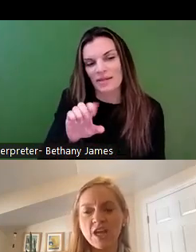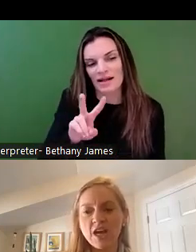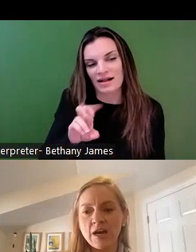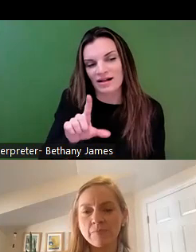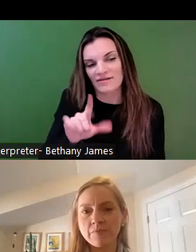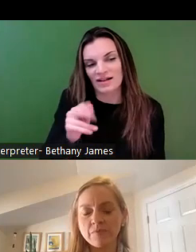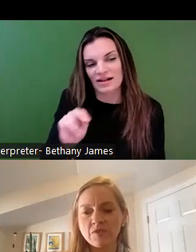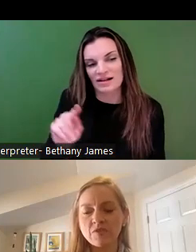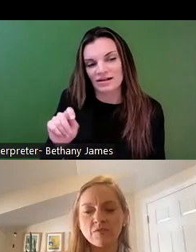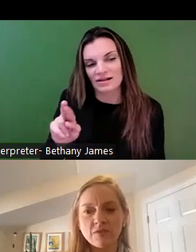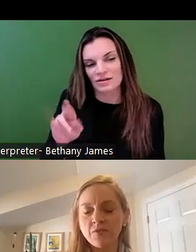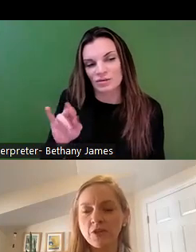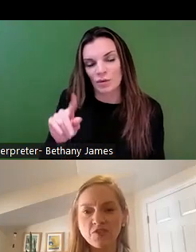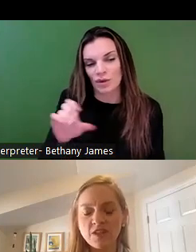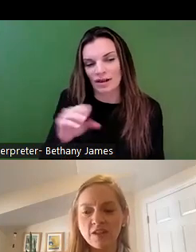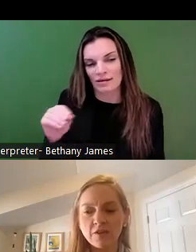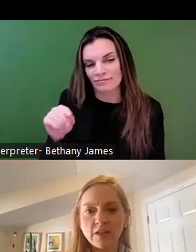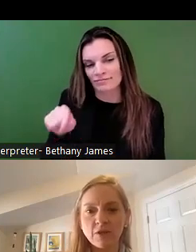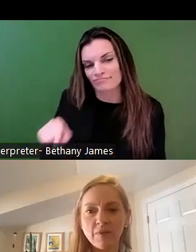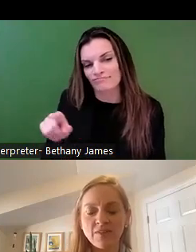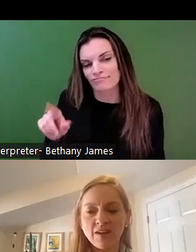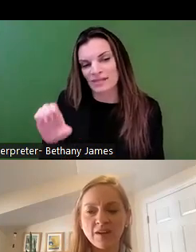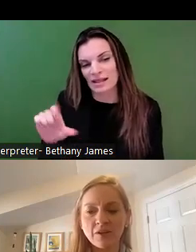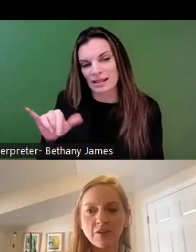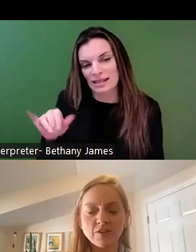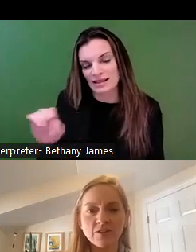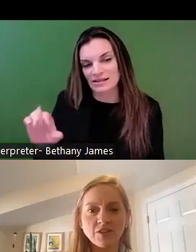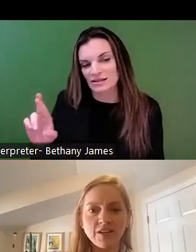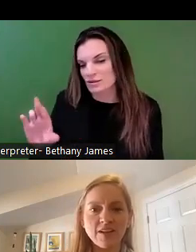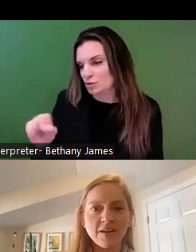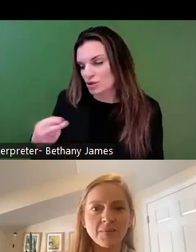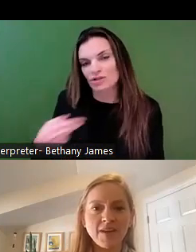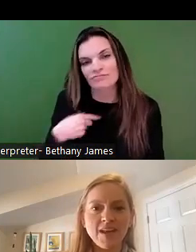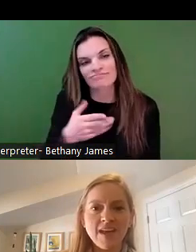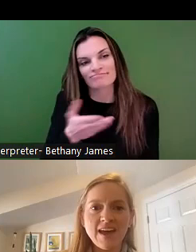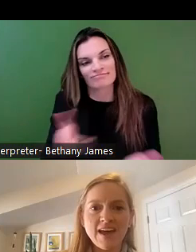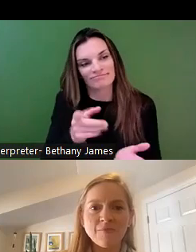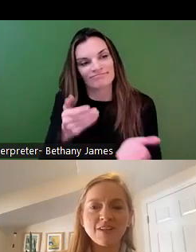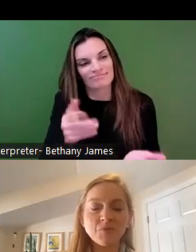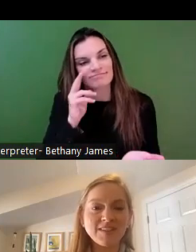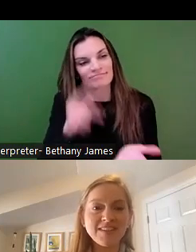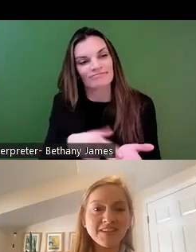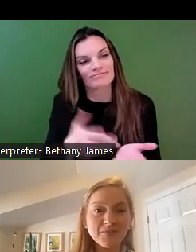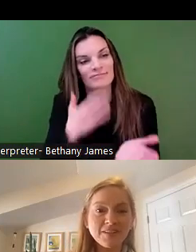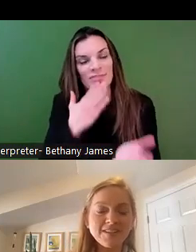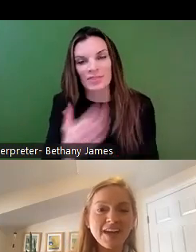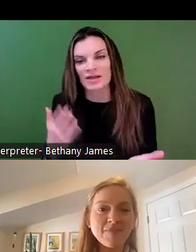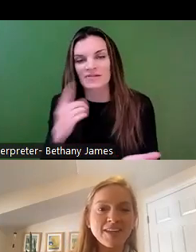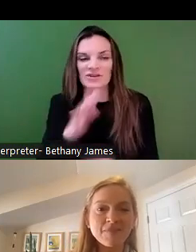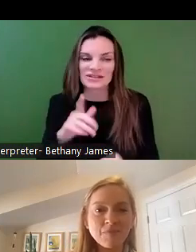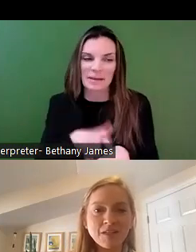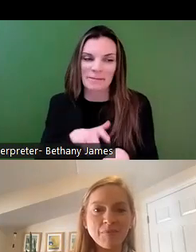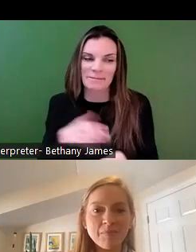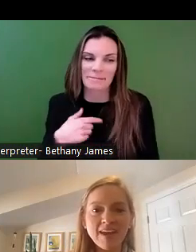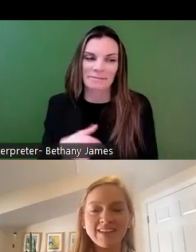Risch. If you're interested in learning more about that, I would encourage you to check that out. And I just want to say thank you for your time. My